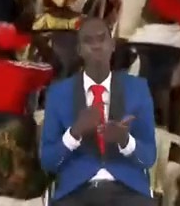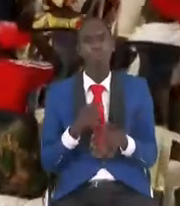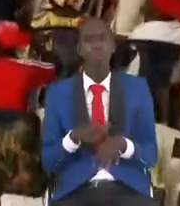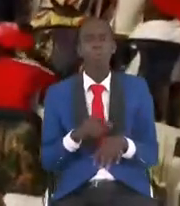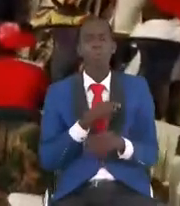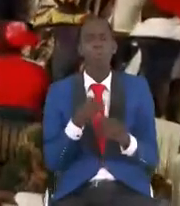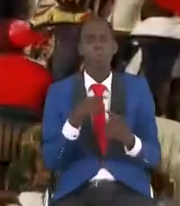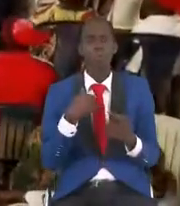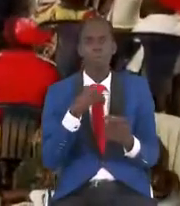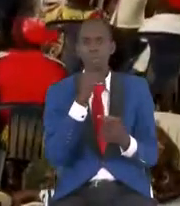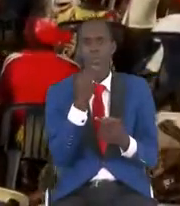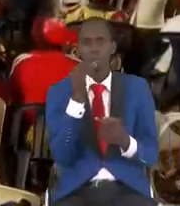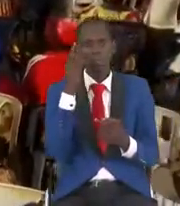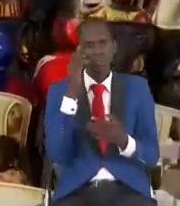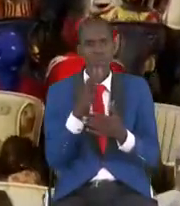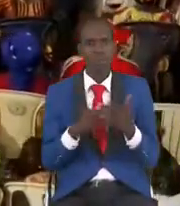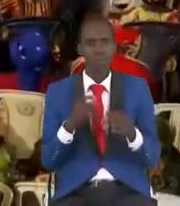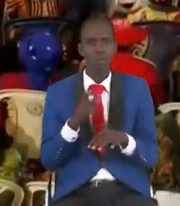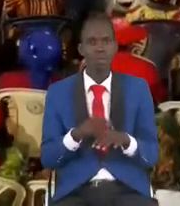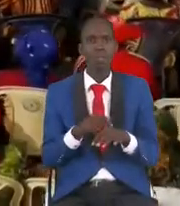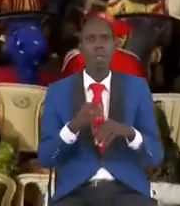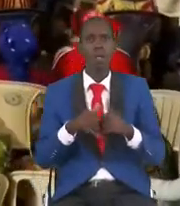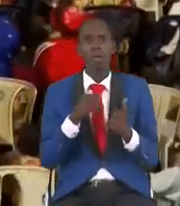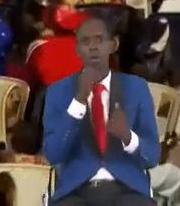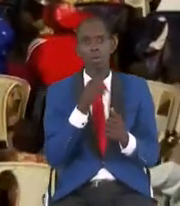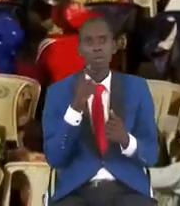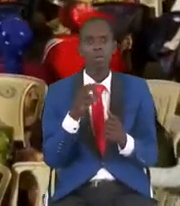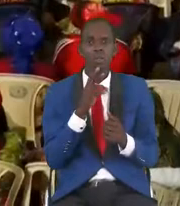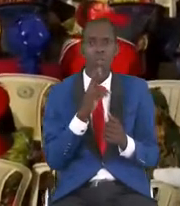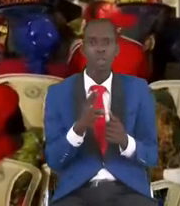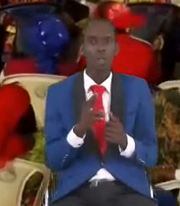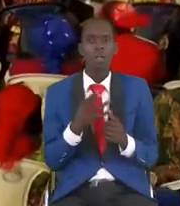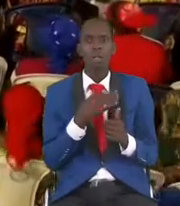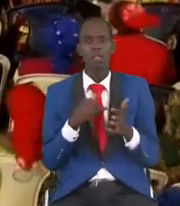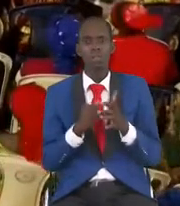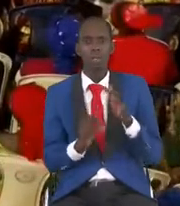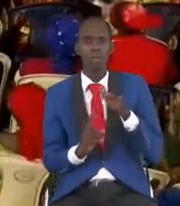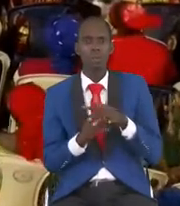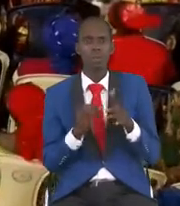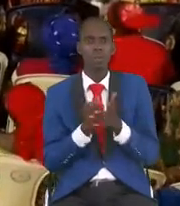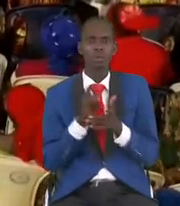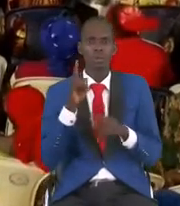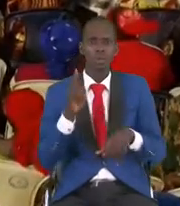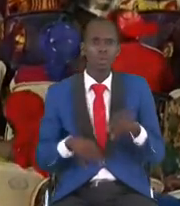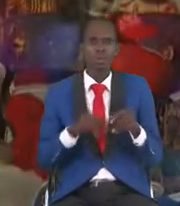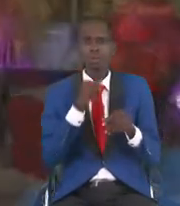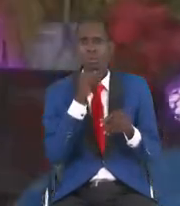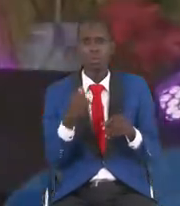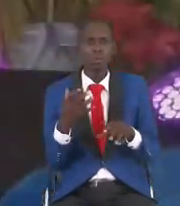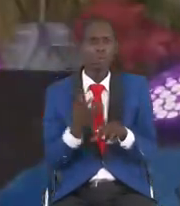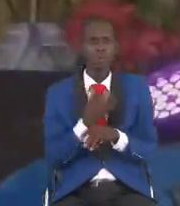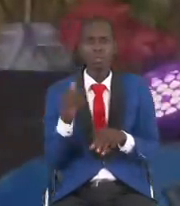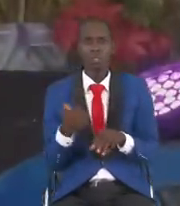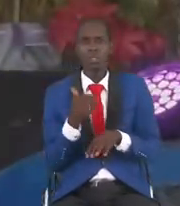eaten for some time, how weak you are, and it appears you cannot even move or take a step, and then